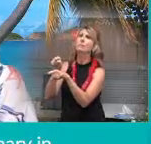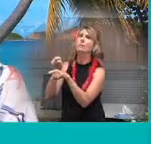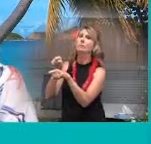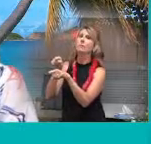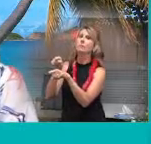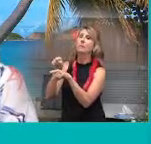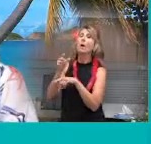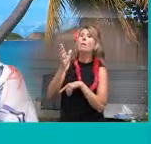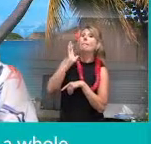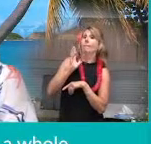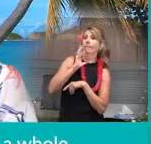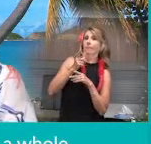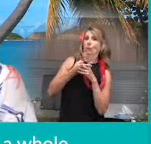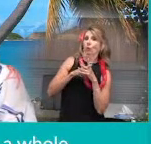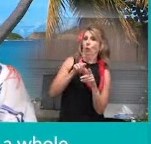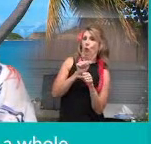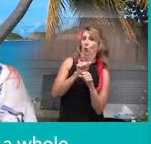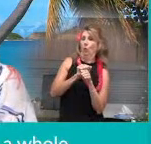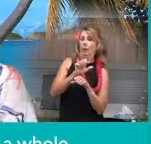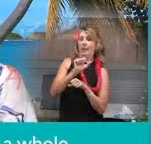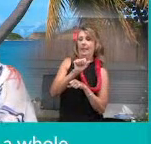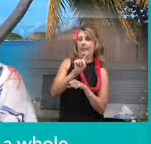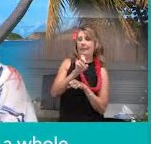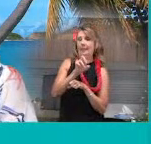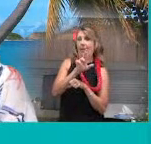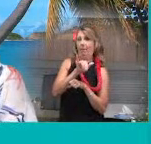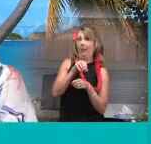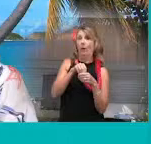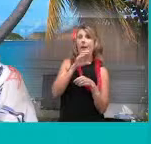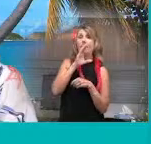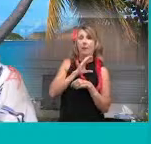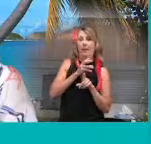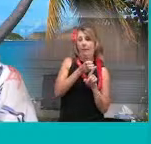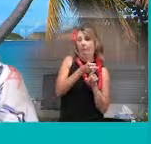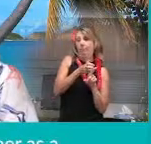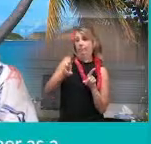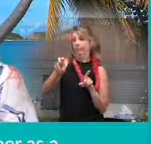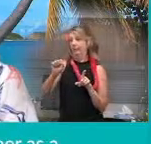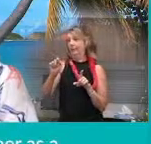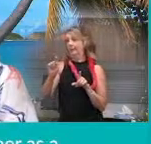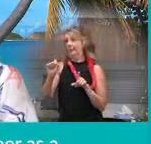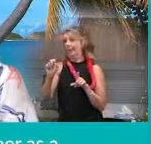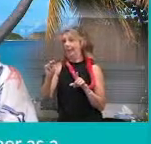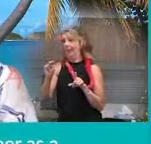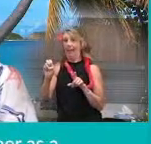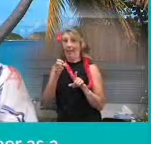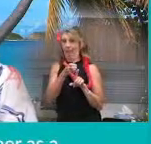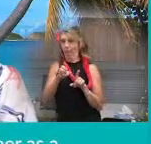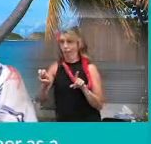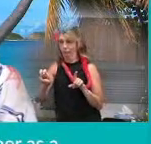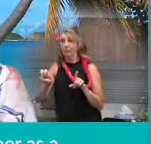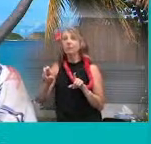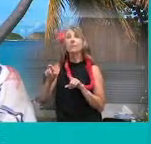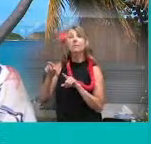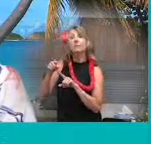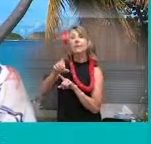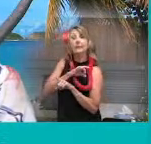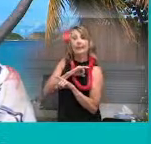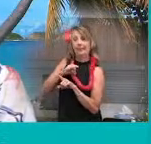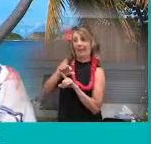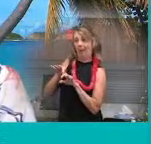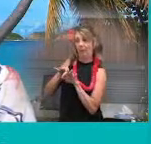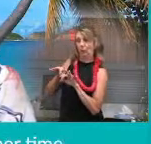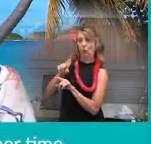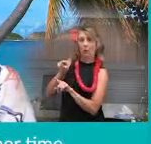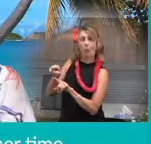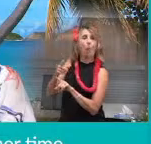St. Mary in Blenheim, then moved to St. Anne to start a whole new career. Donna's colleagues describe her as a